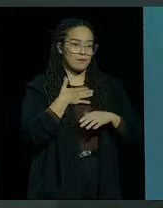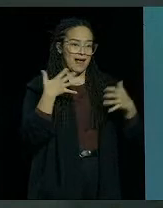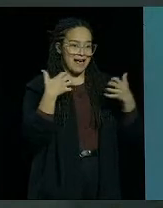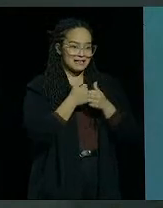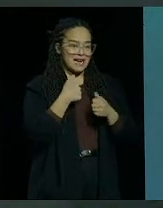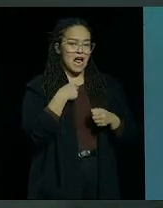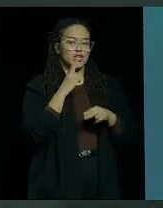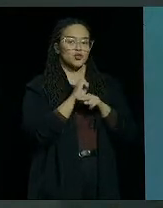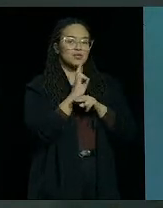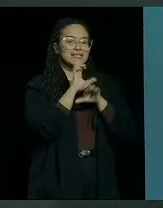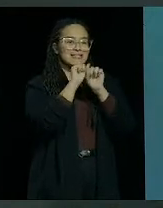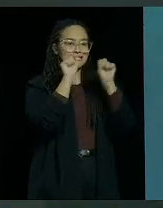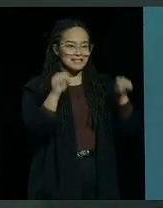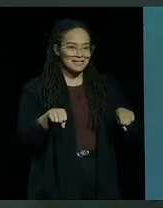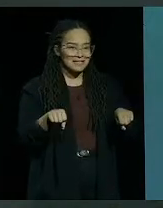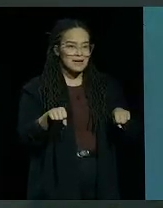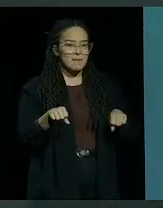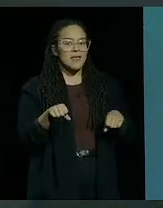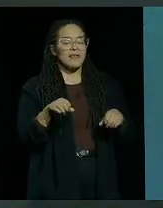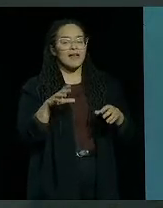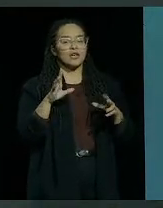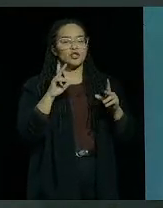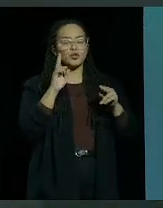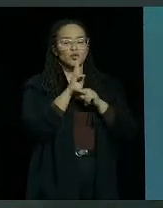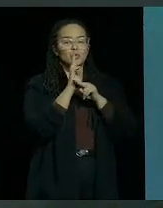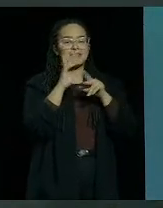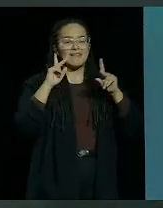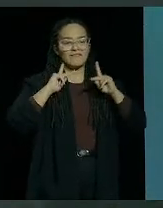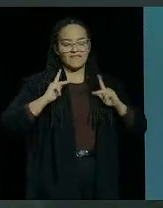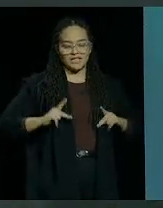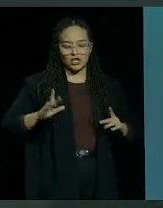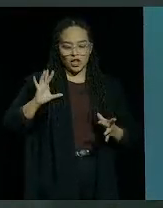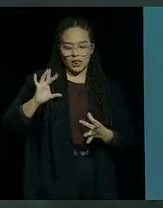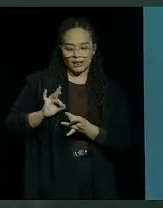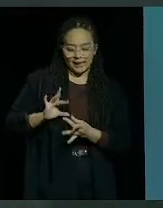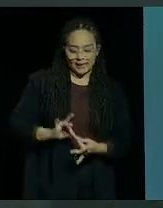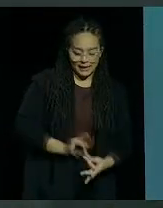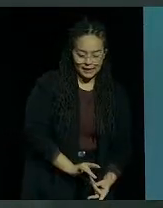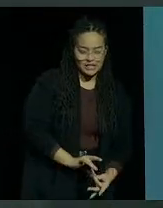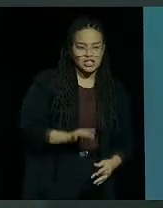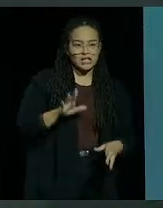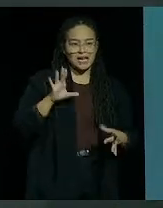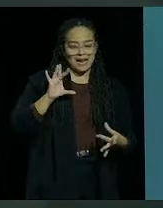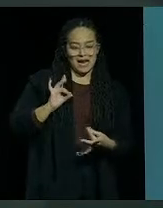the system that was based on physical linkages that went down to the actual brake